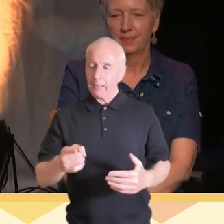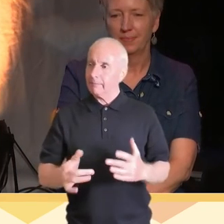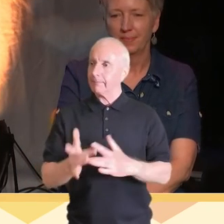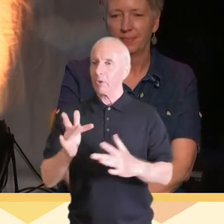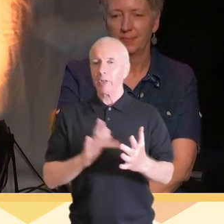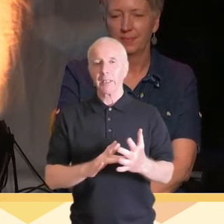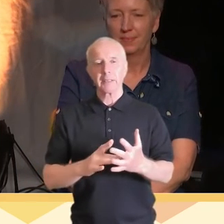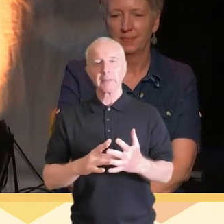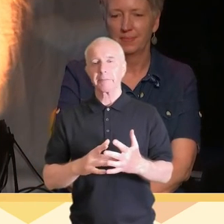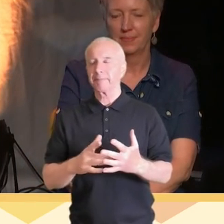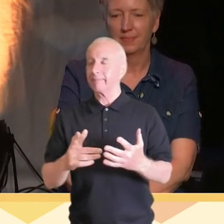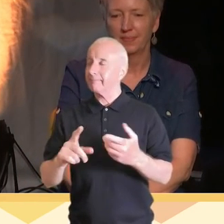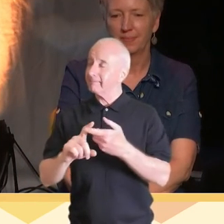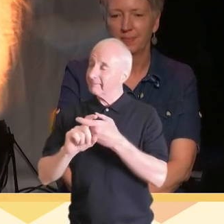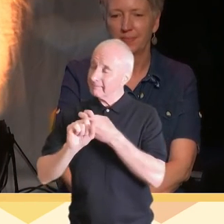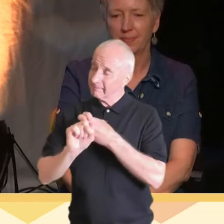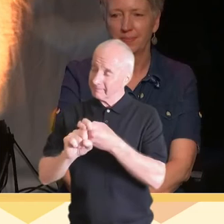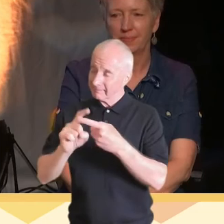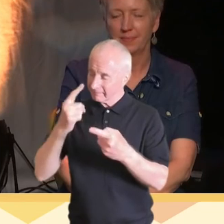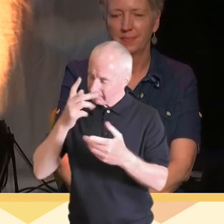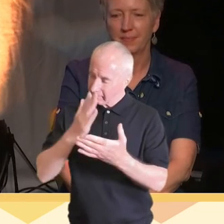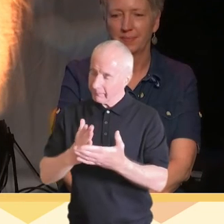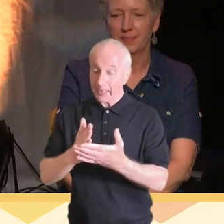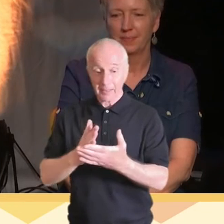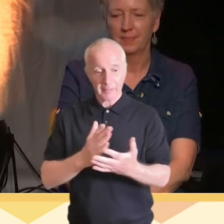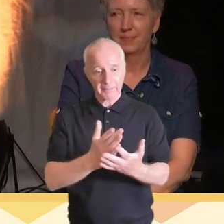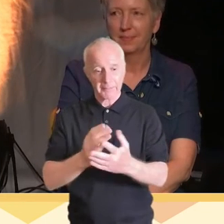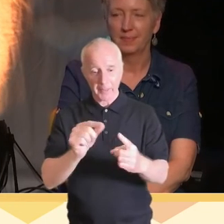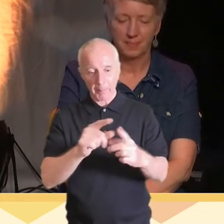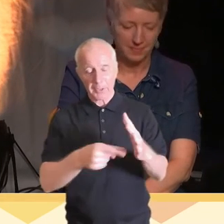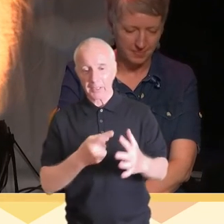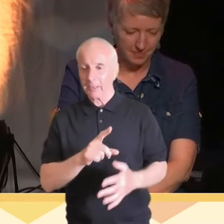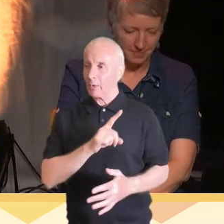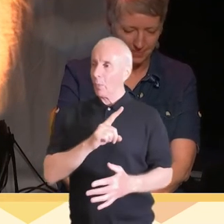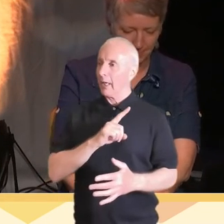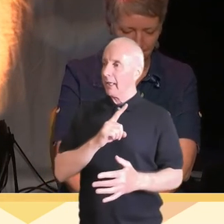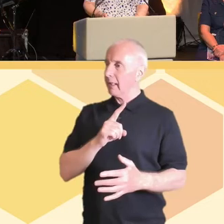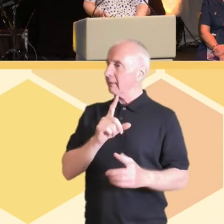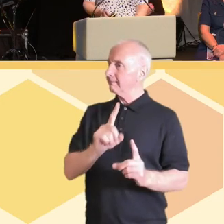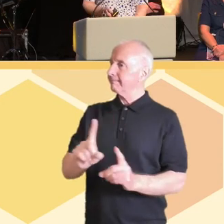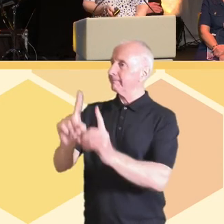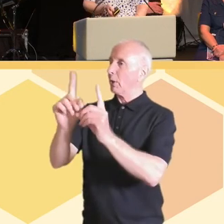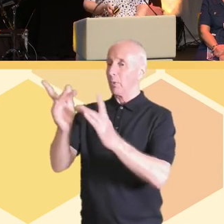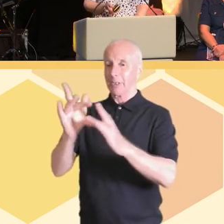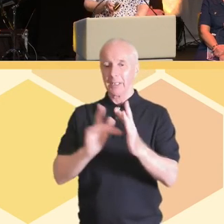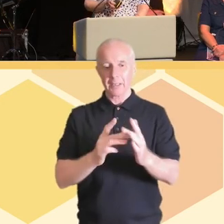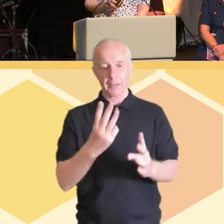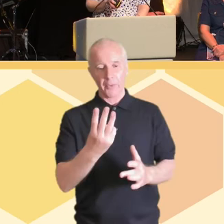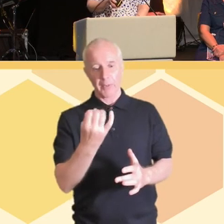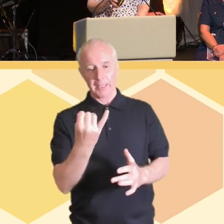faithful, faith-sharing projects that have been going on, like Why Follow Jesus 365.